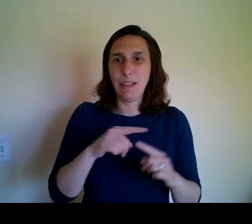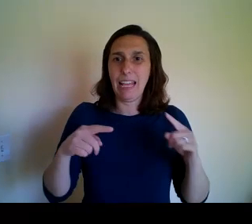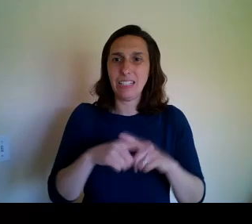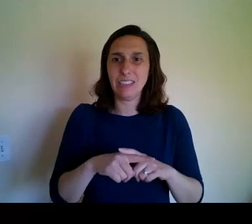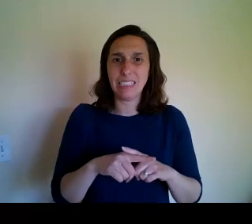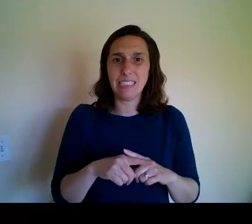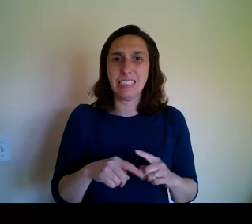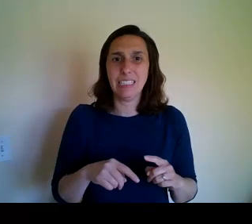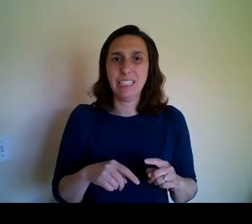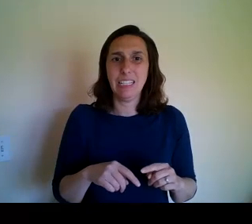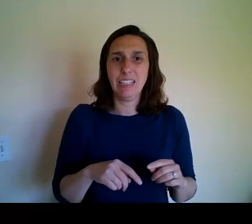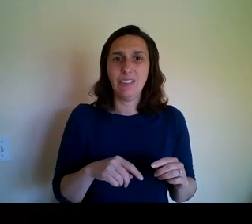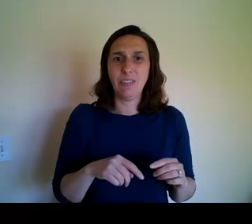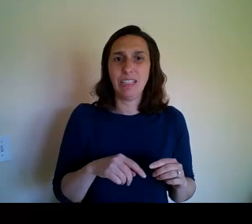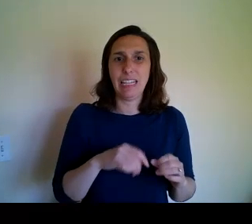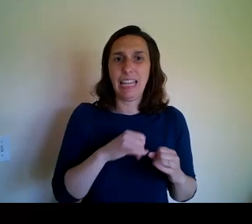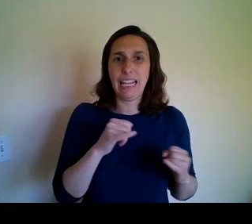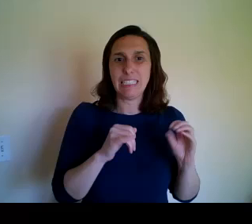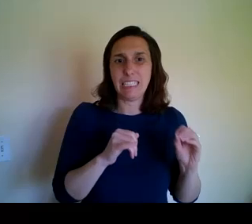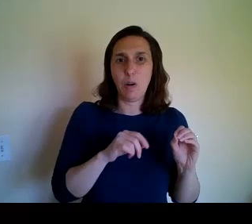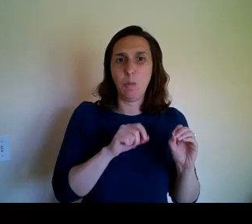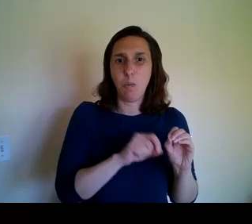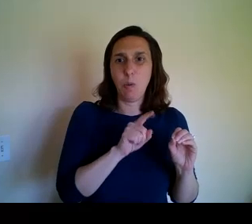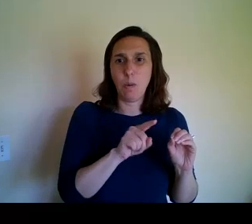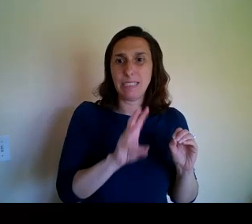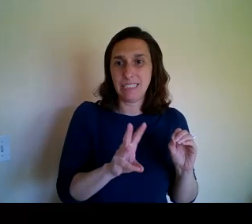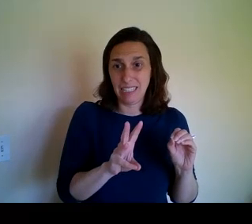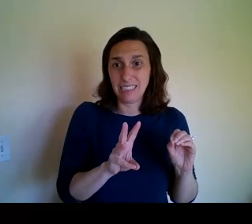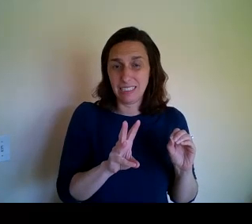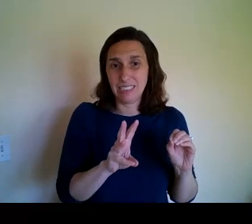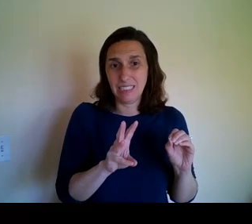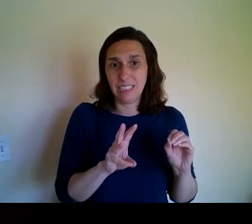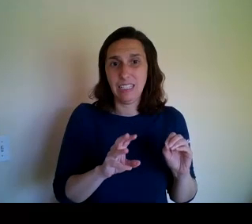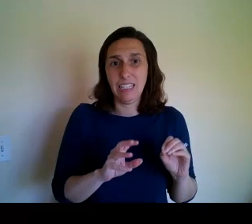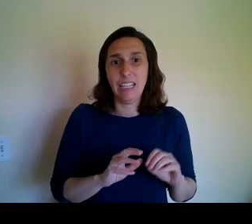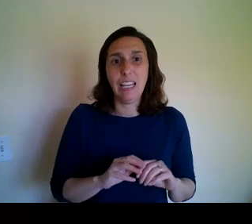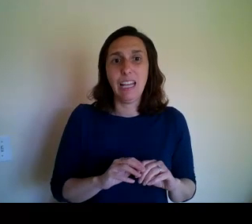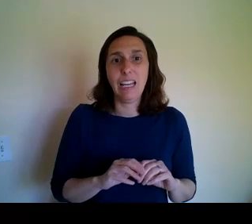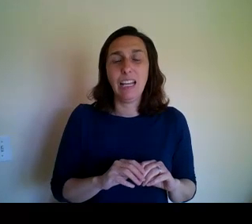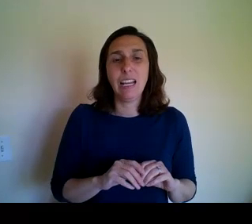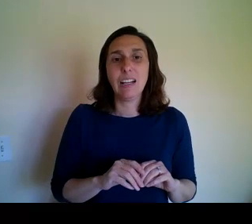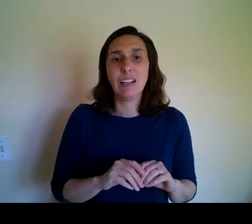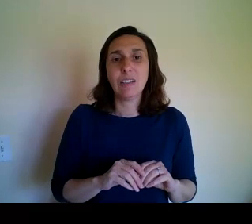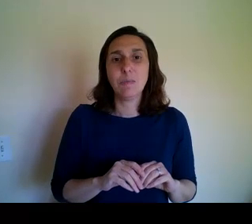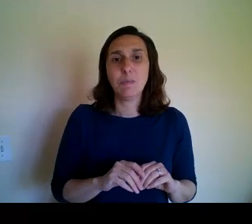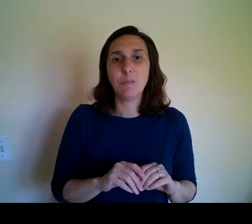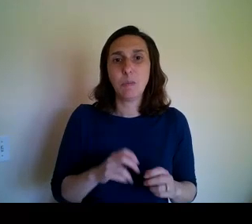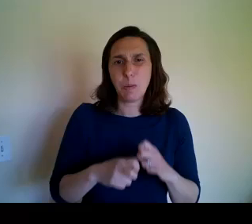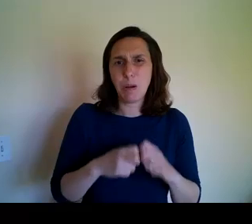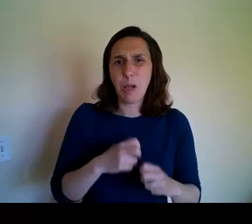is 0.16. And it asks you to do it graphically. And the problem is this function 1/2 t to